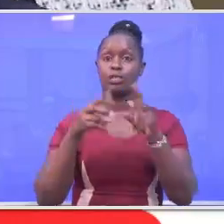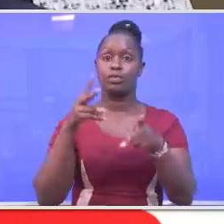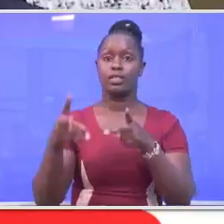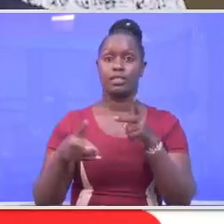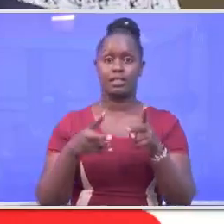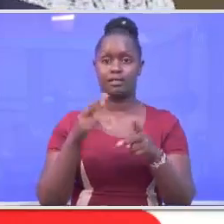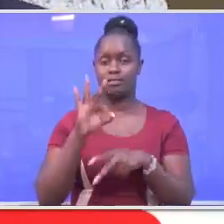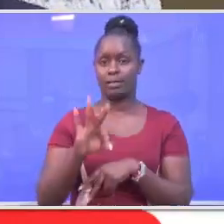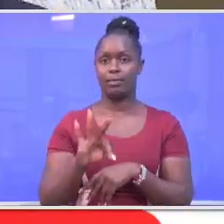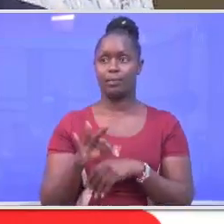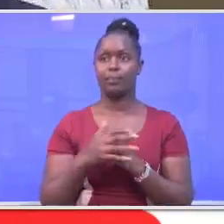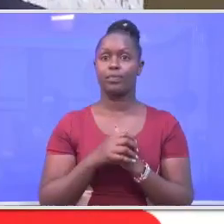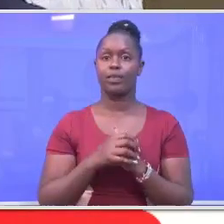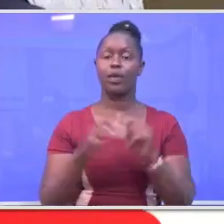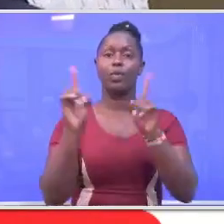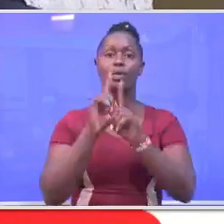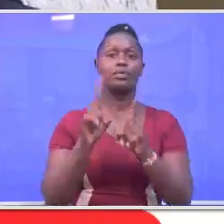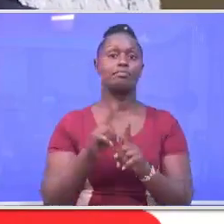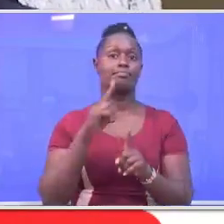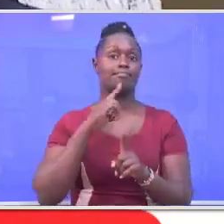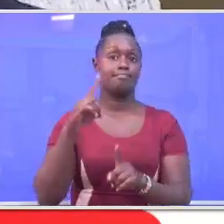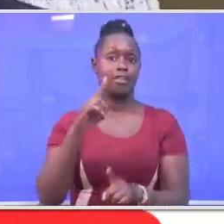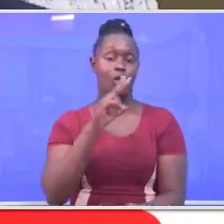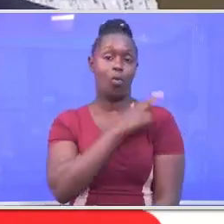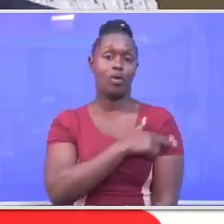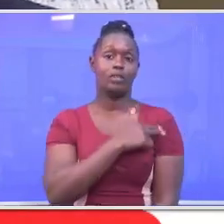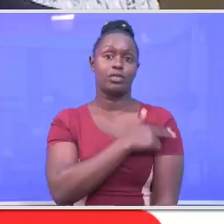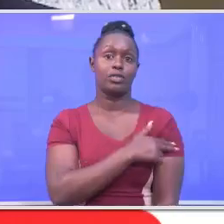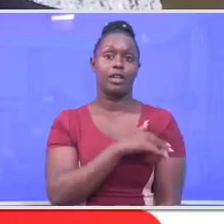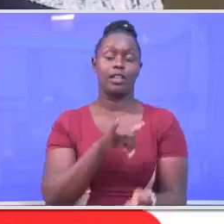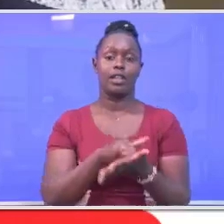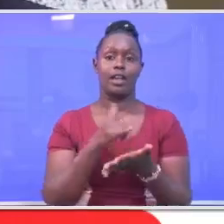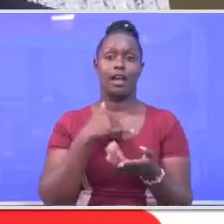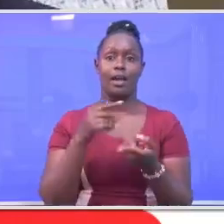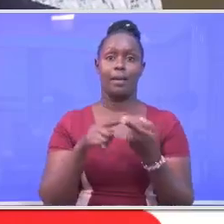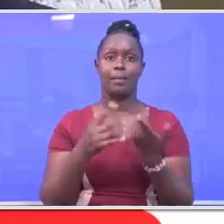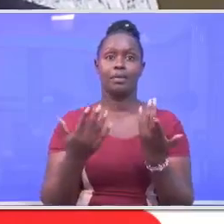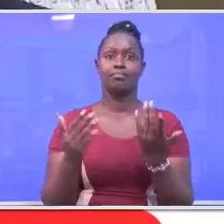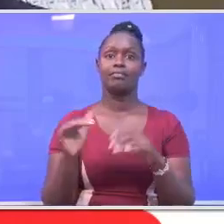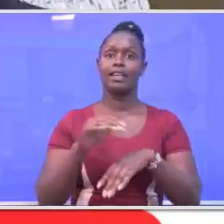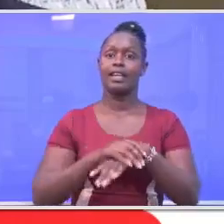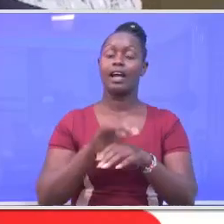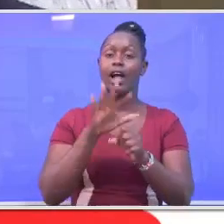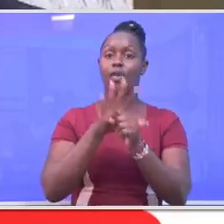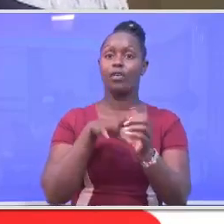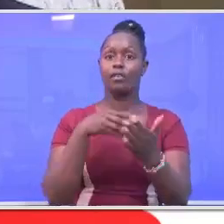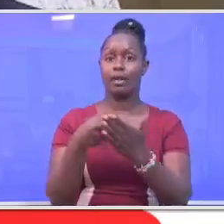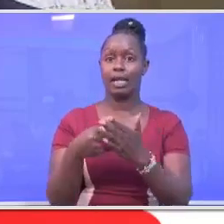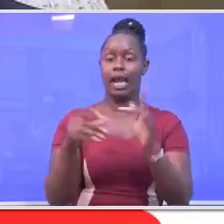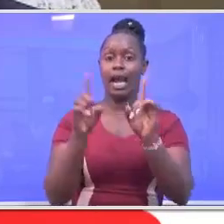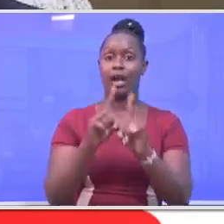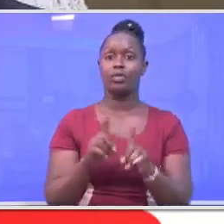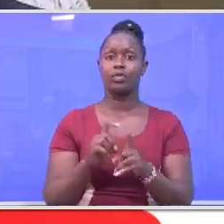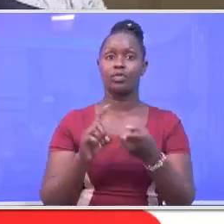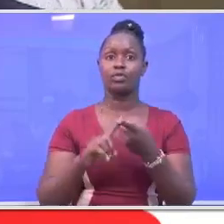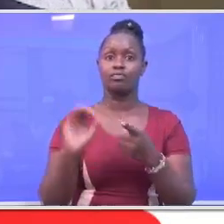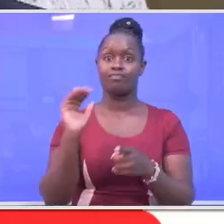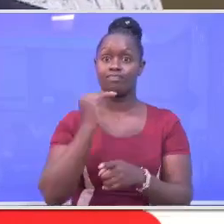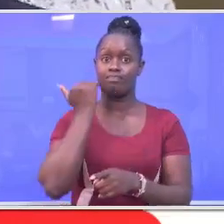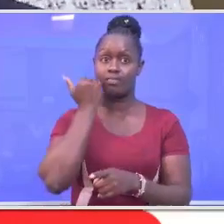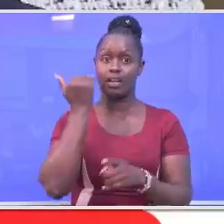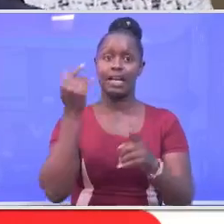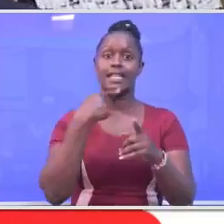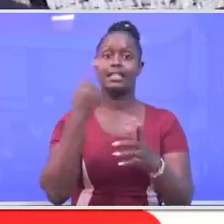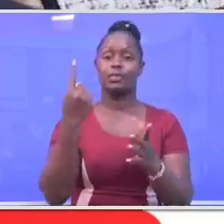June 2023. When NHIF tells us that an hospital has been receiving fraudulent claims and claiming money falsely, saying they